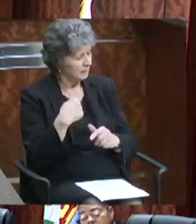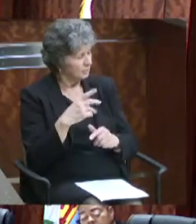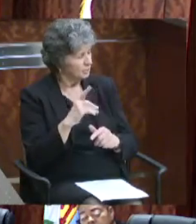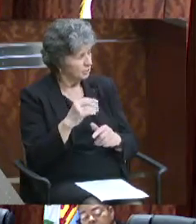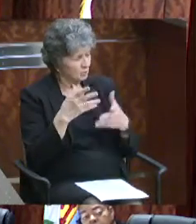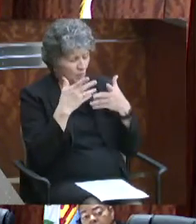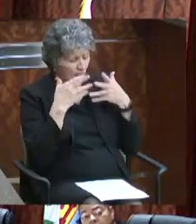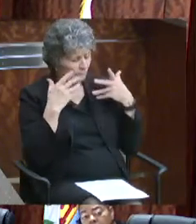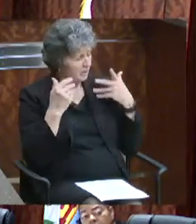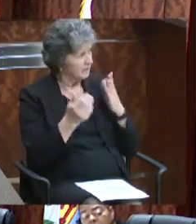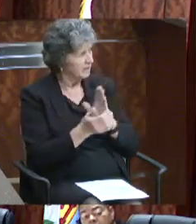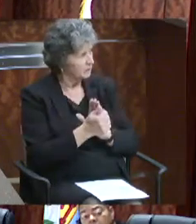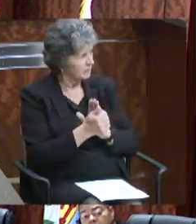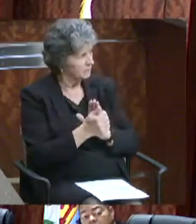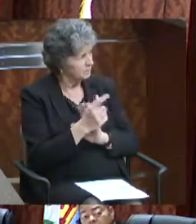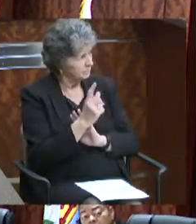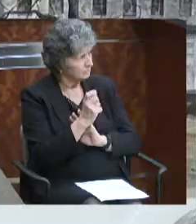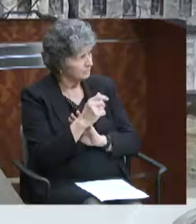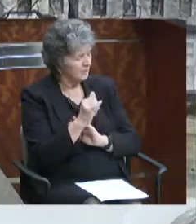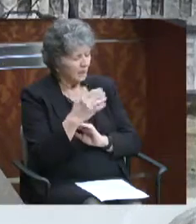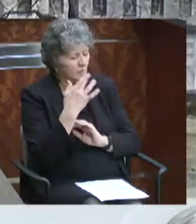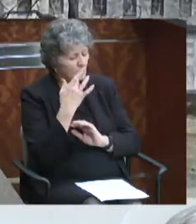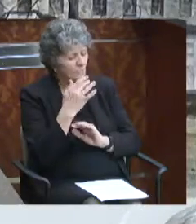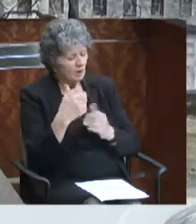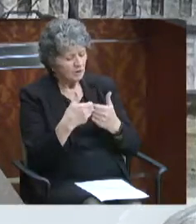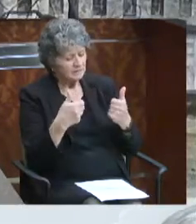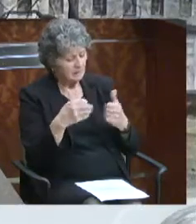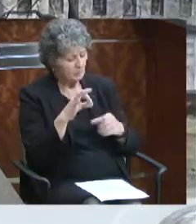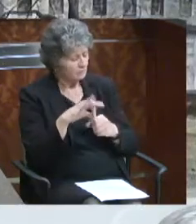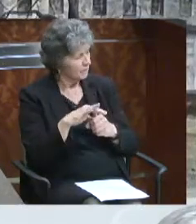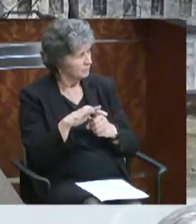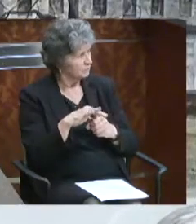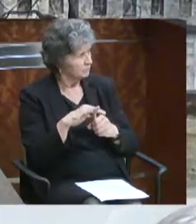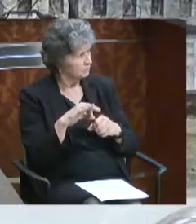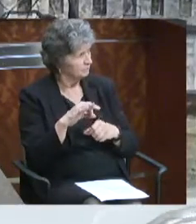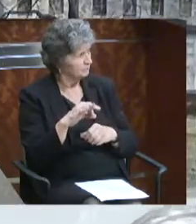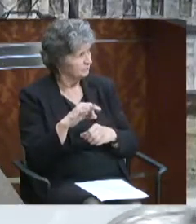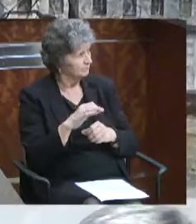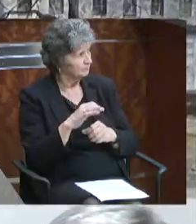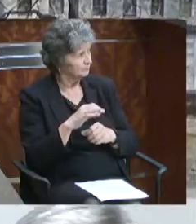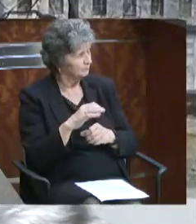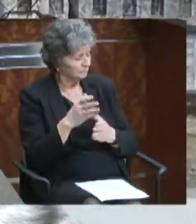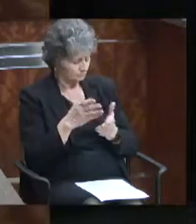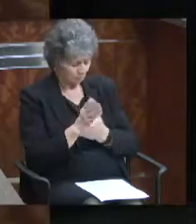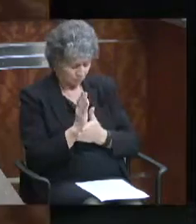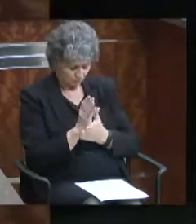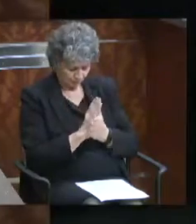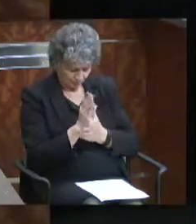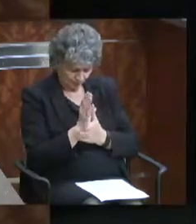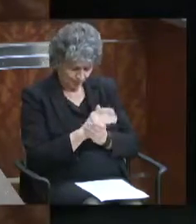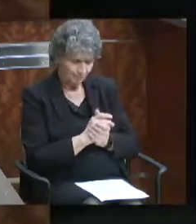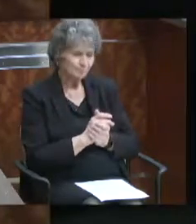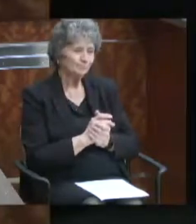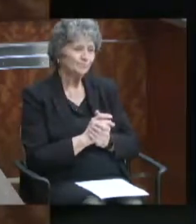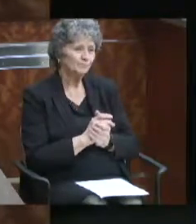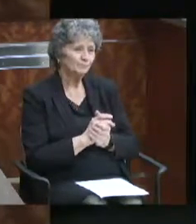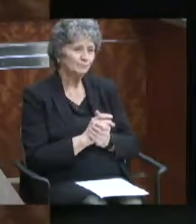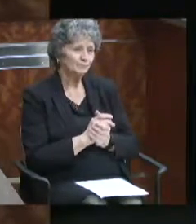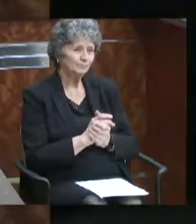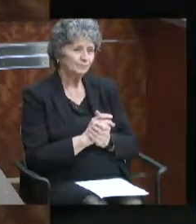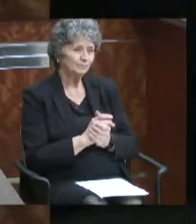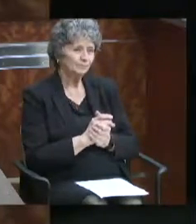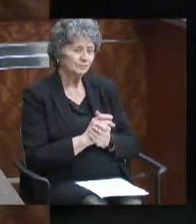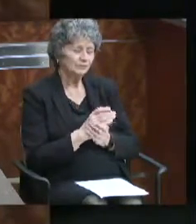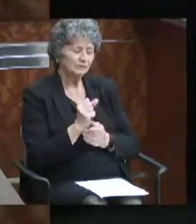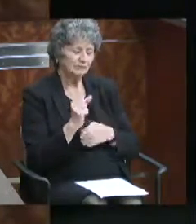noted? I'd rather just have a separate vote, Okay, thank just you. to be careful. Okay, so we'll have a public hearing